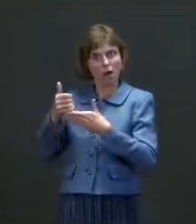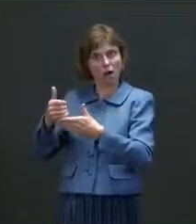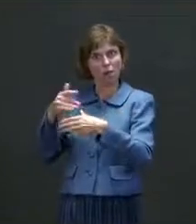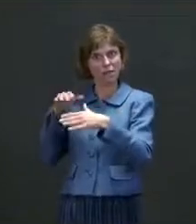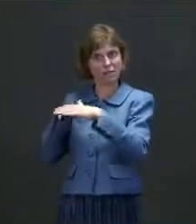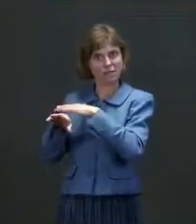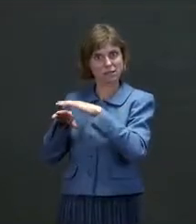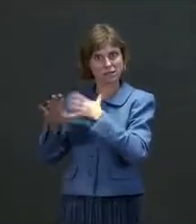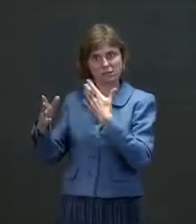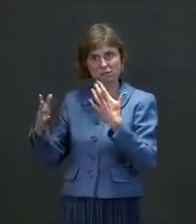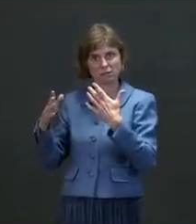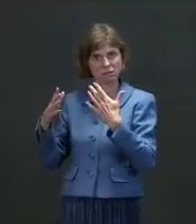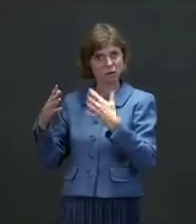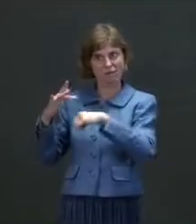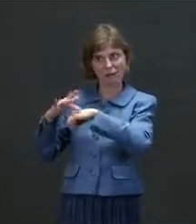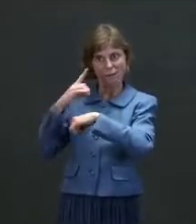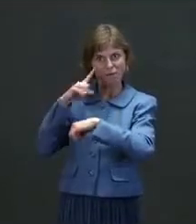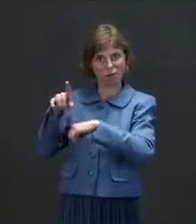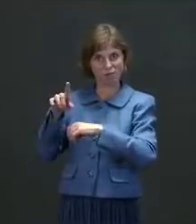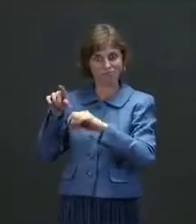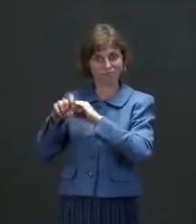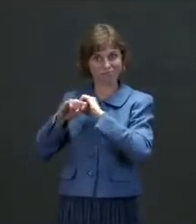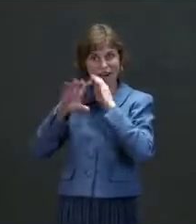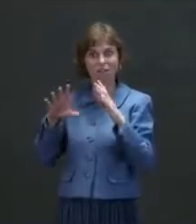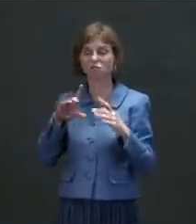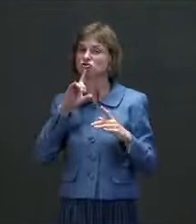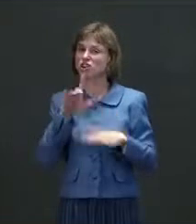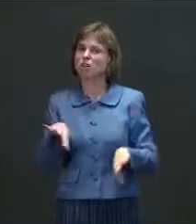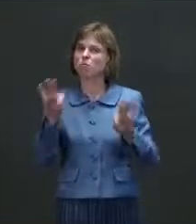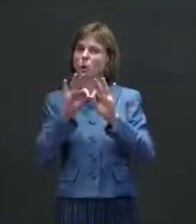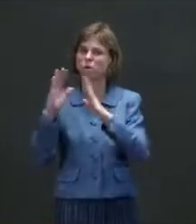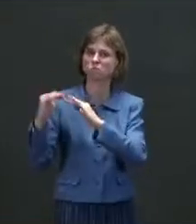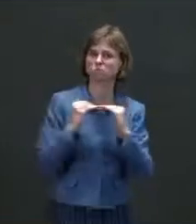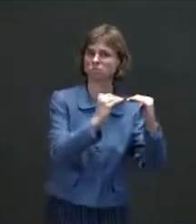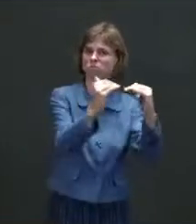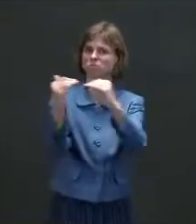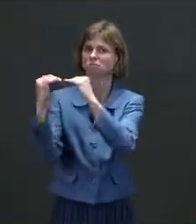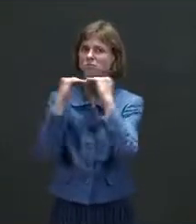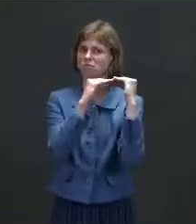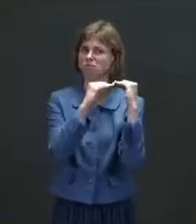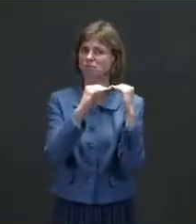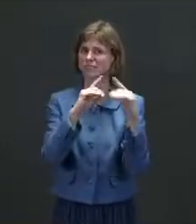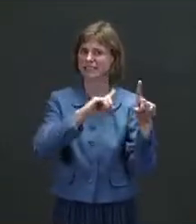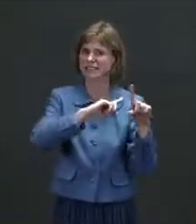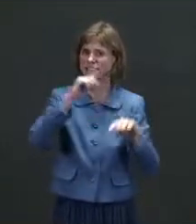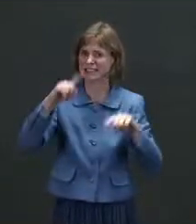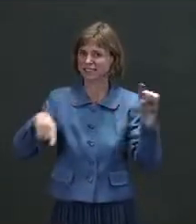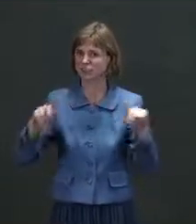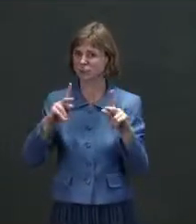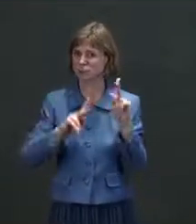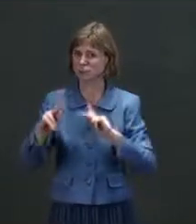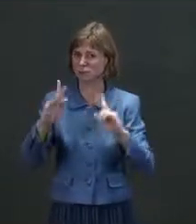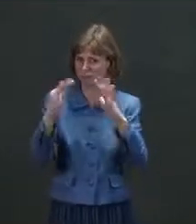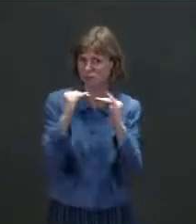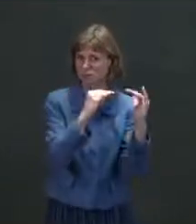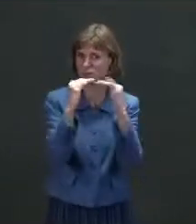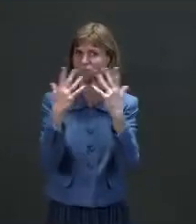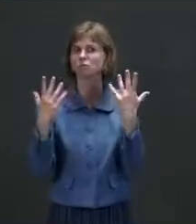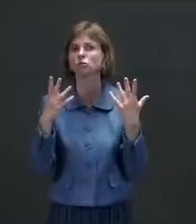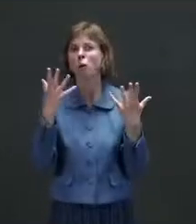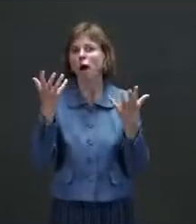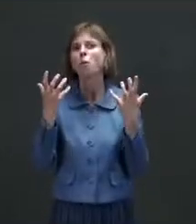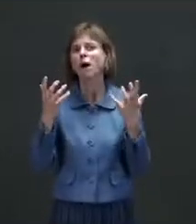the mix. And so equity is a big thing, and I want to thank you all three of you for engaging in